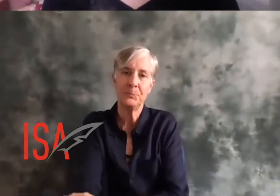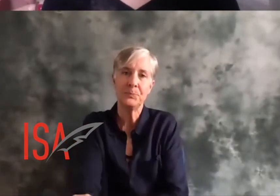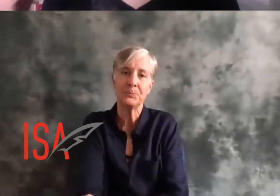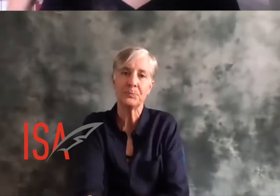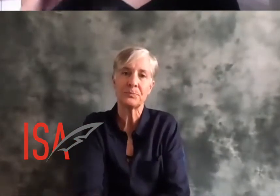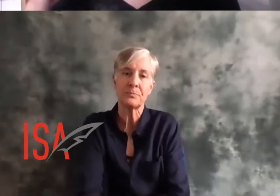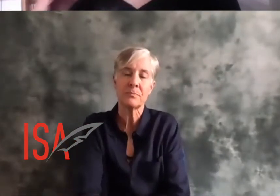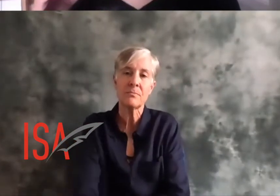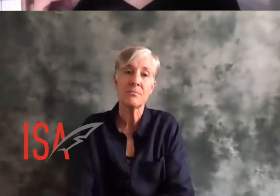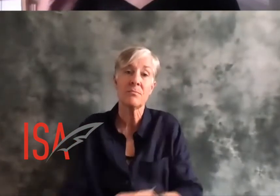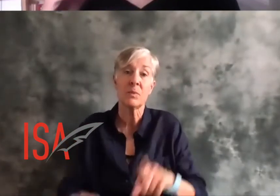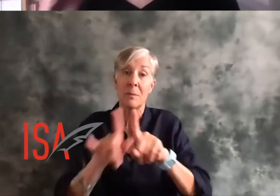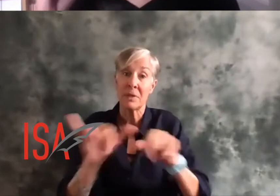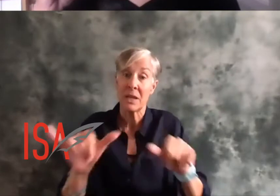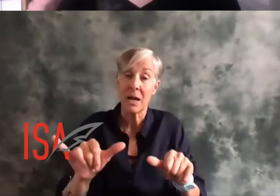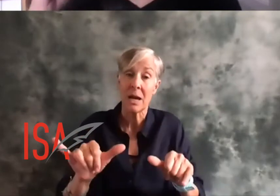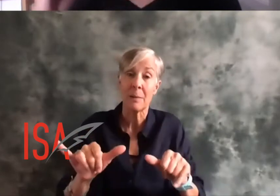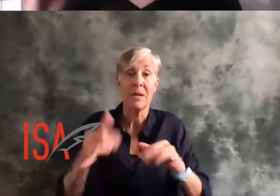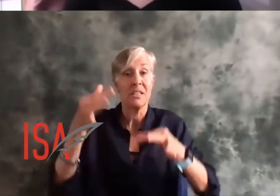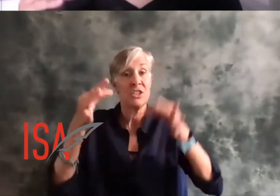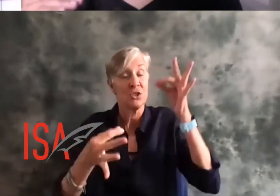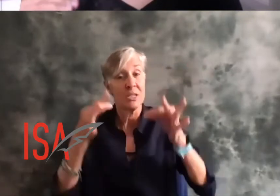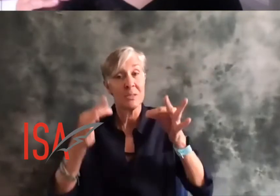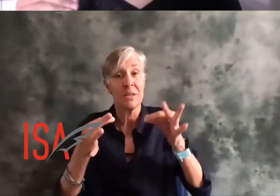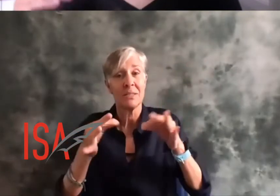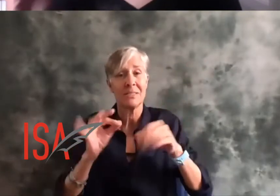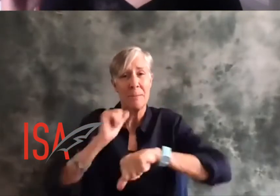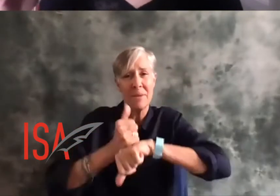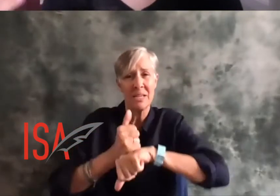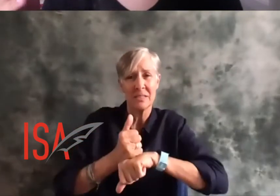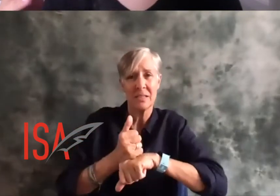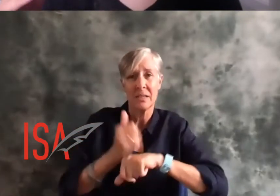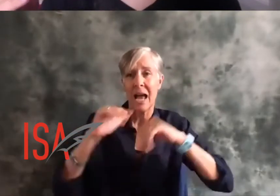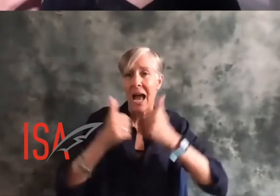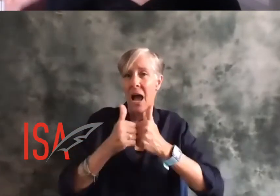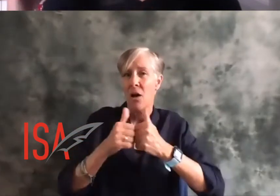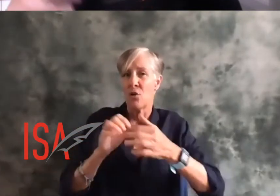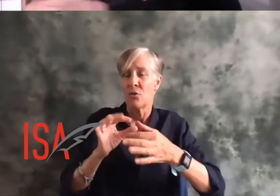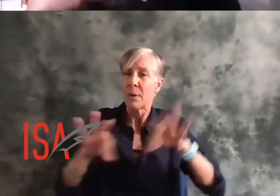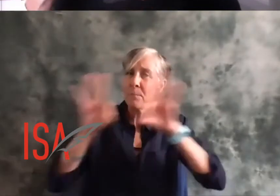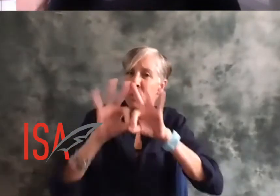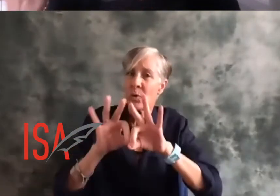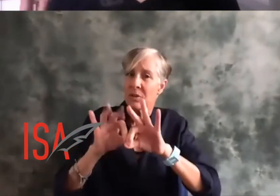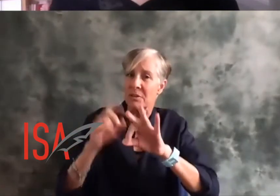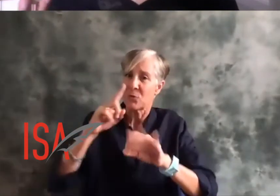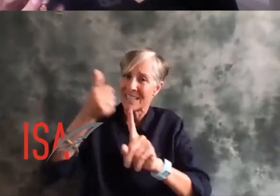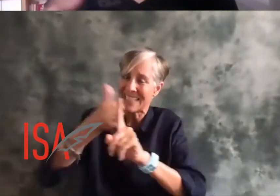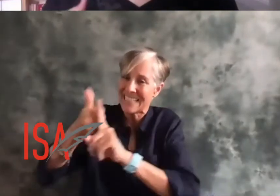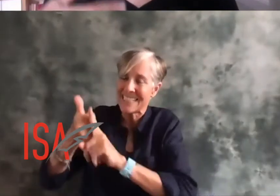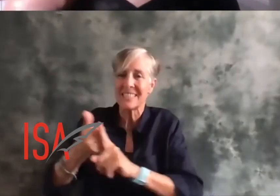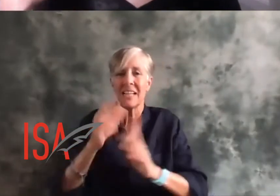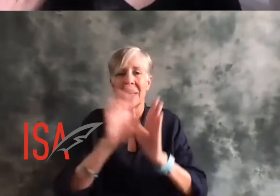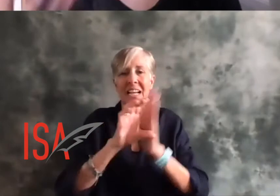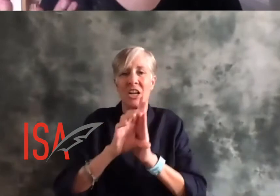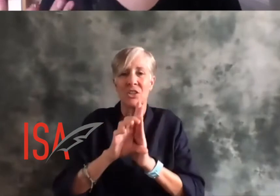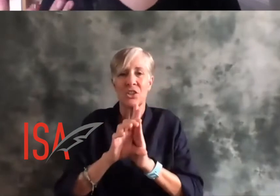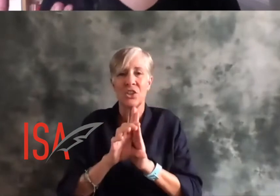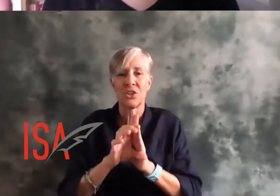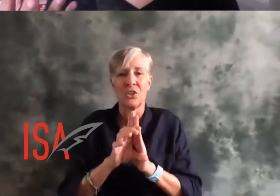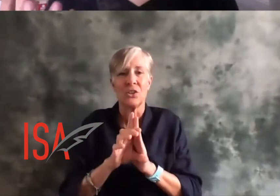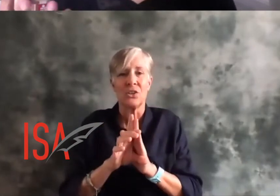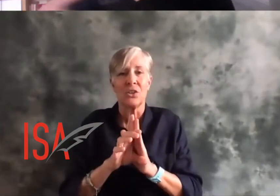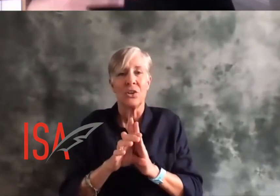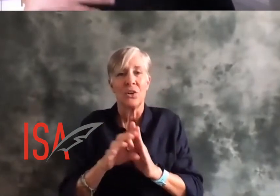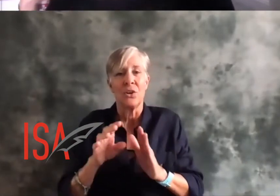But you also, the judgment has to be based on how relevant that is to the character. Again, you're eliciting emotion and you're bringing us